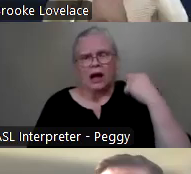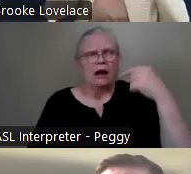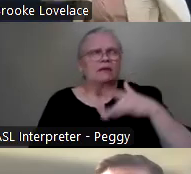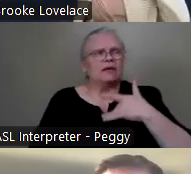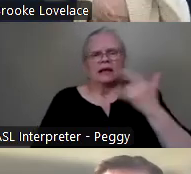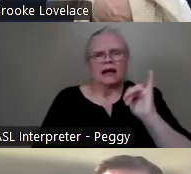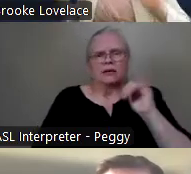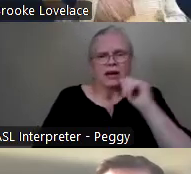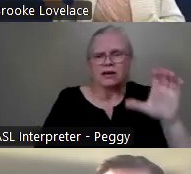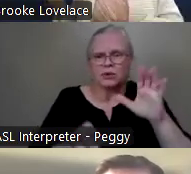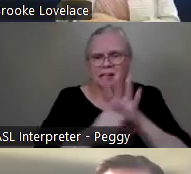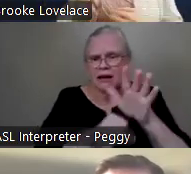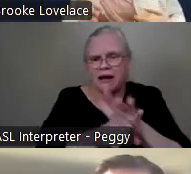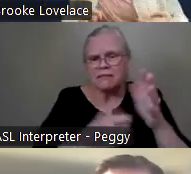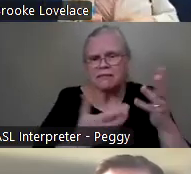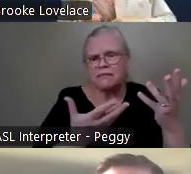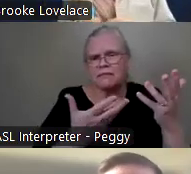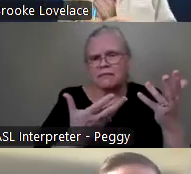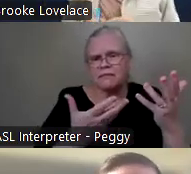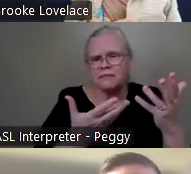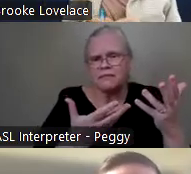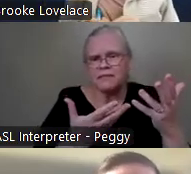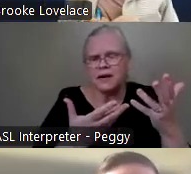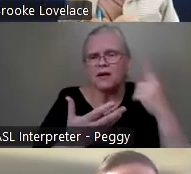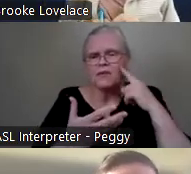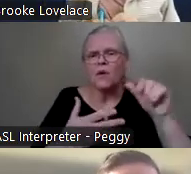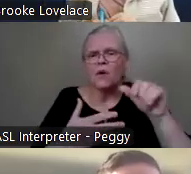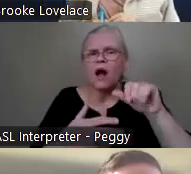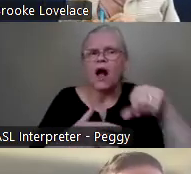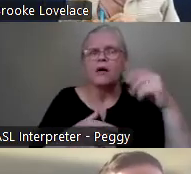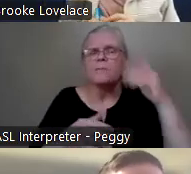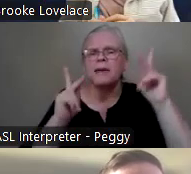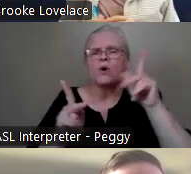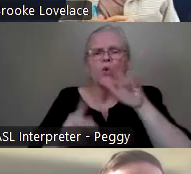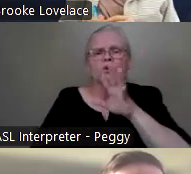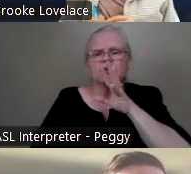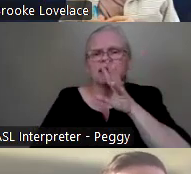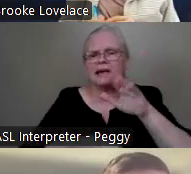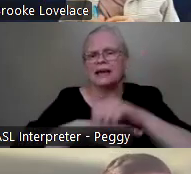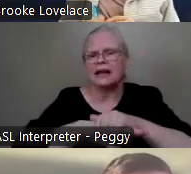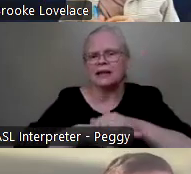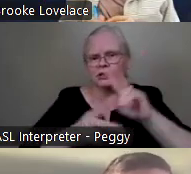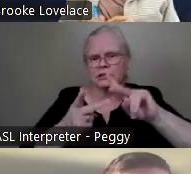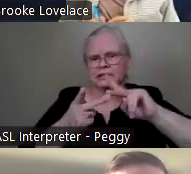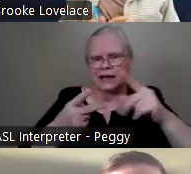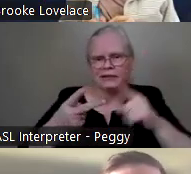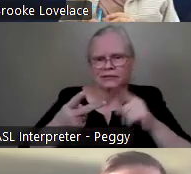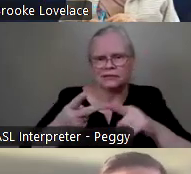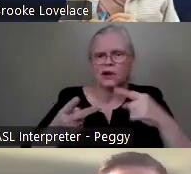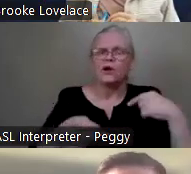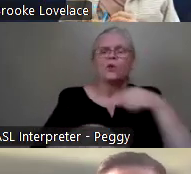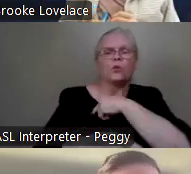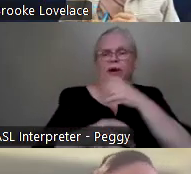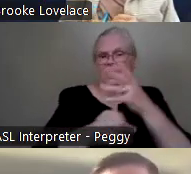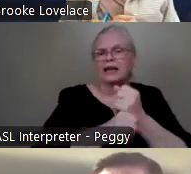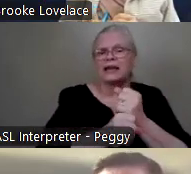can is uh, uh, secondary English speakers. So we do get some translation services, and in